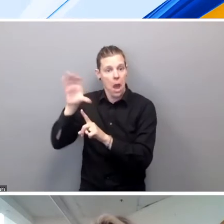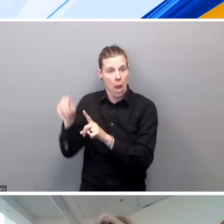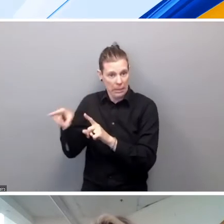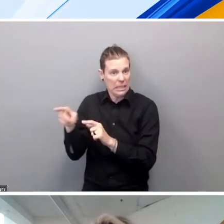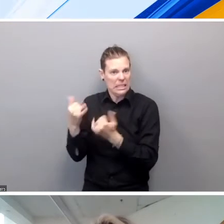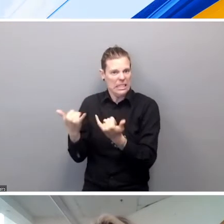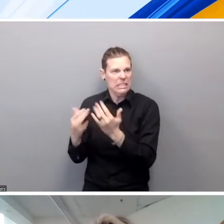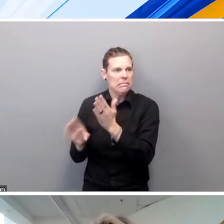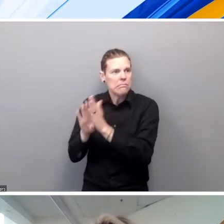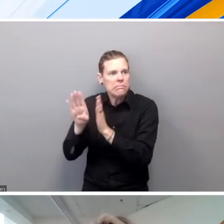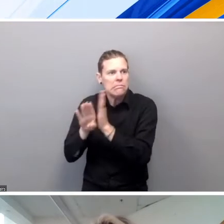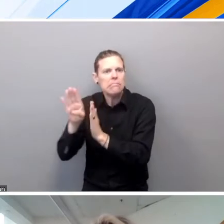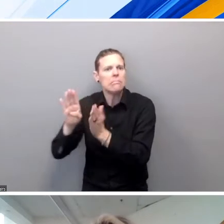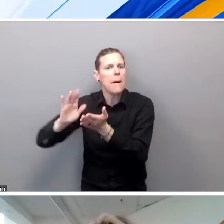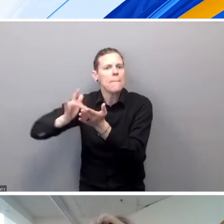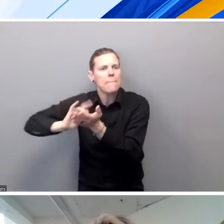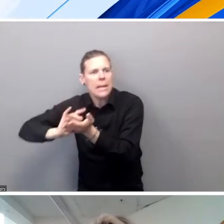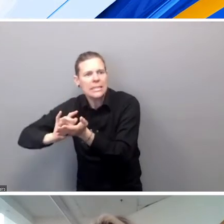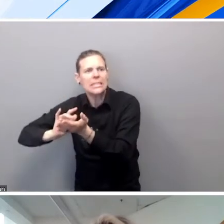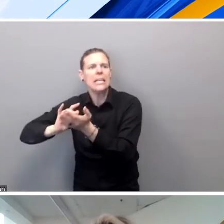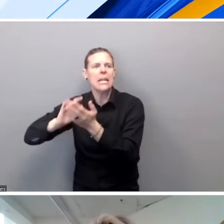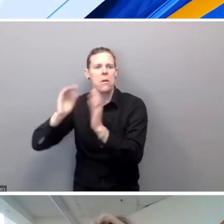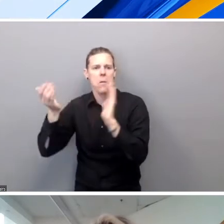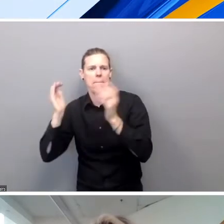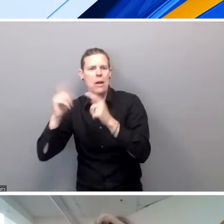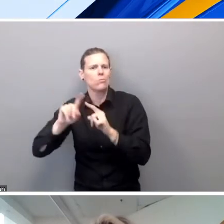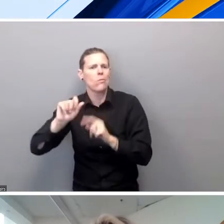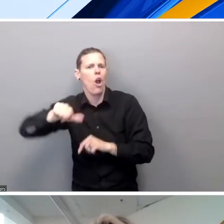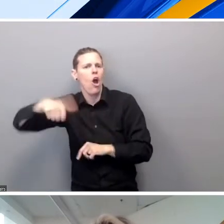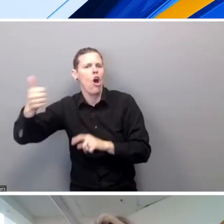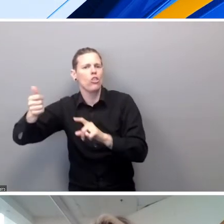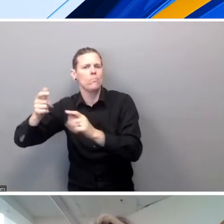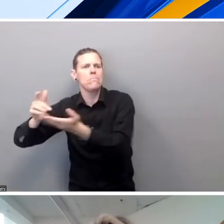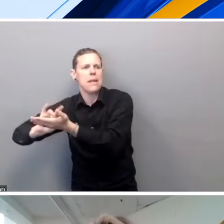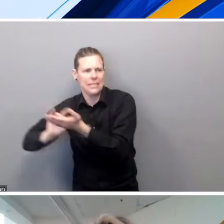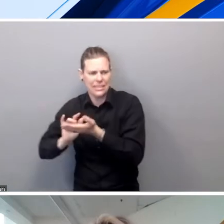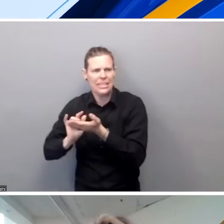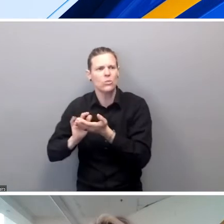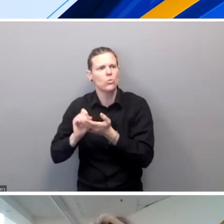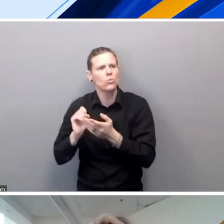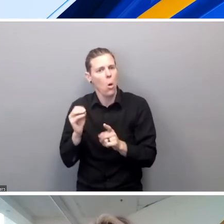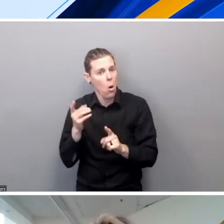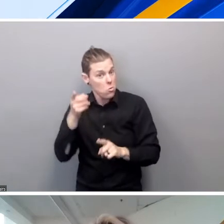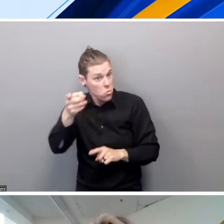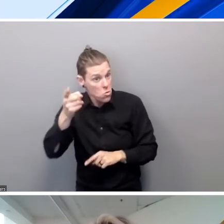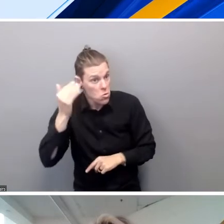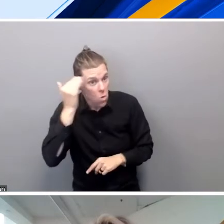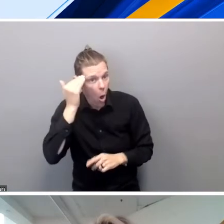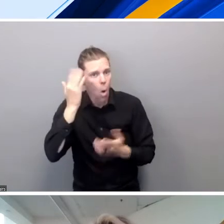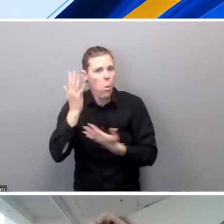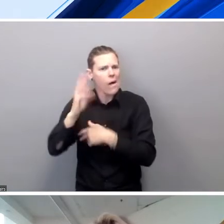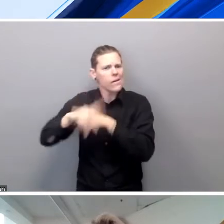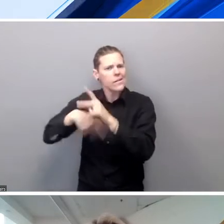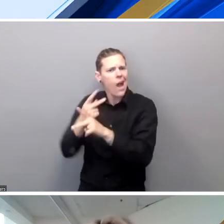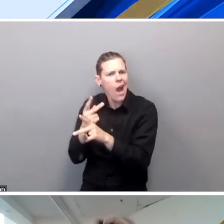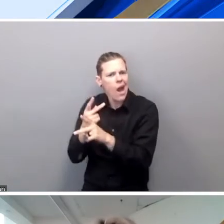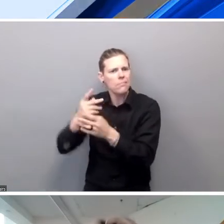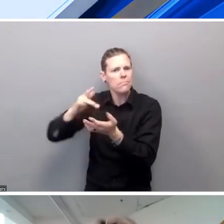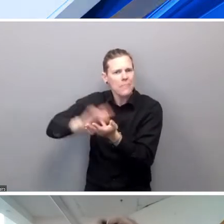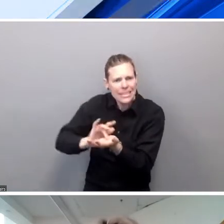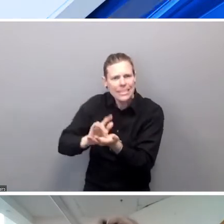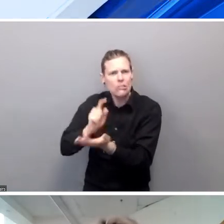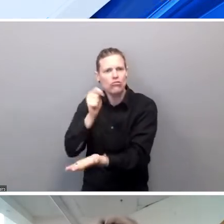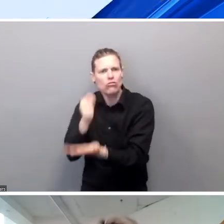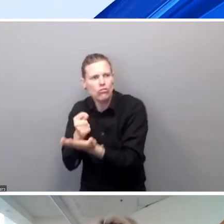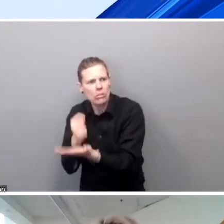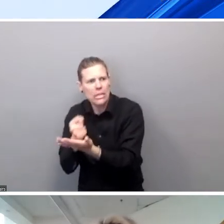a period of time. So I'm just going to ask you a question. Are you familiar with specific treatments or drugs or vaccines that you're